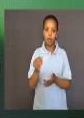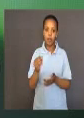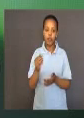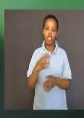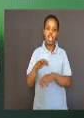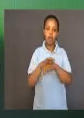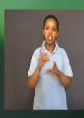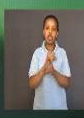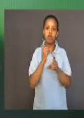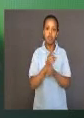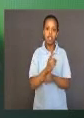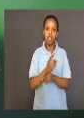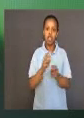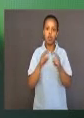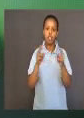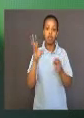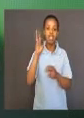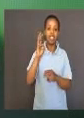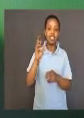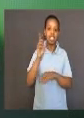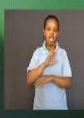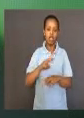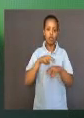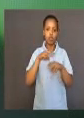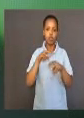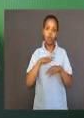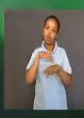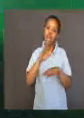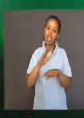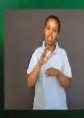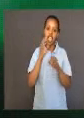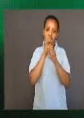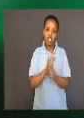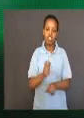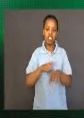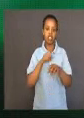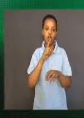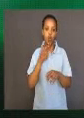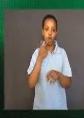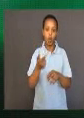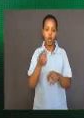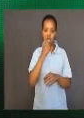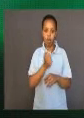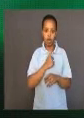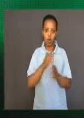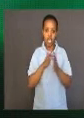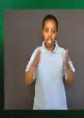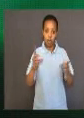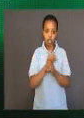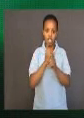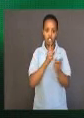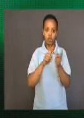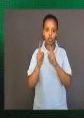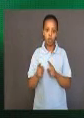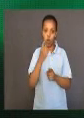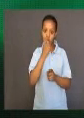much longer than 6 Earth days. In gap creationism, it is